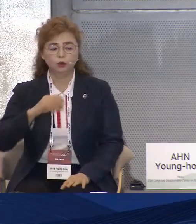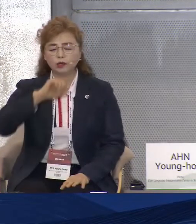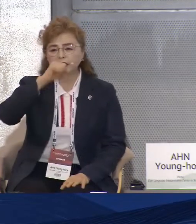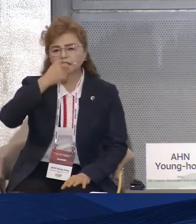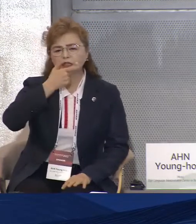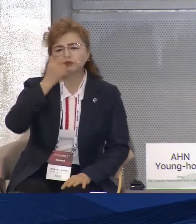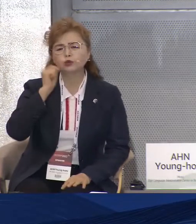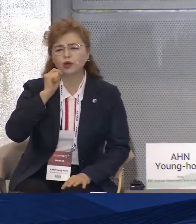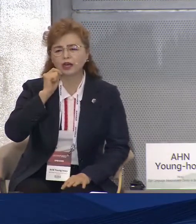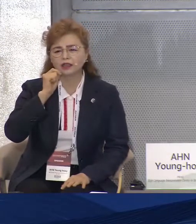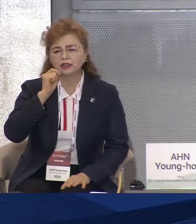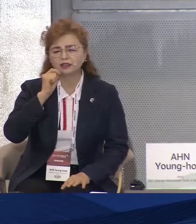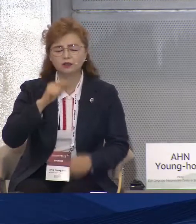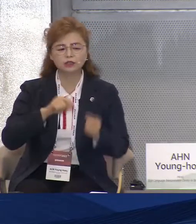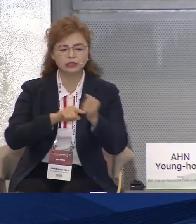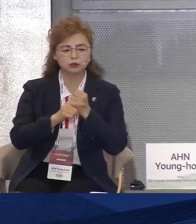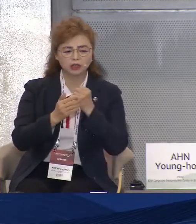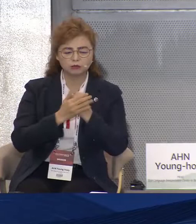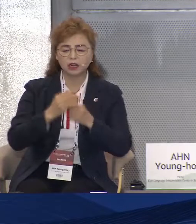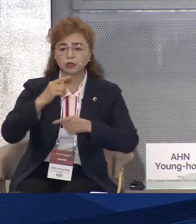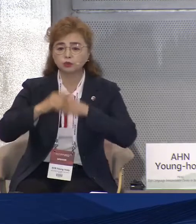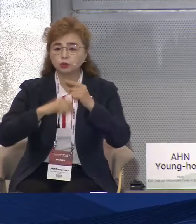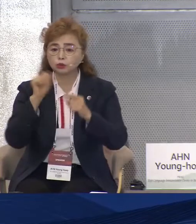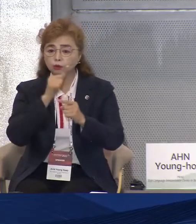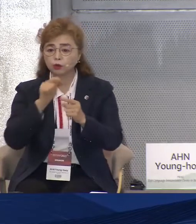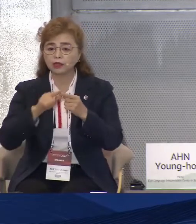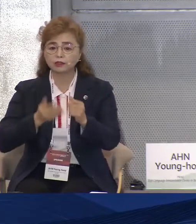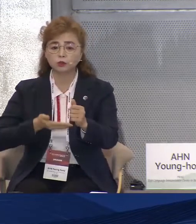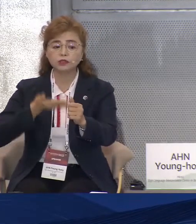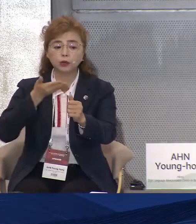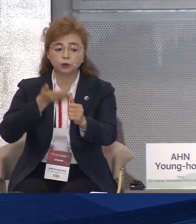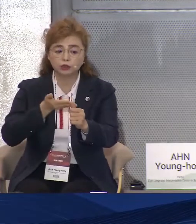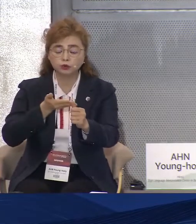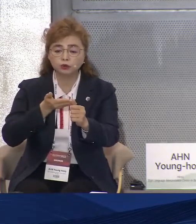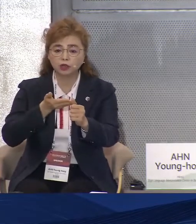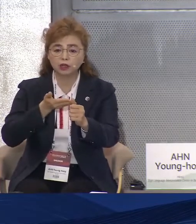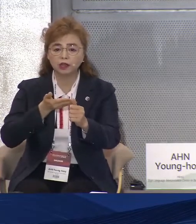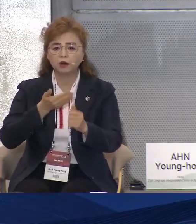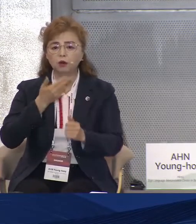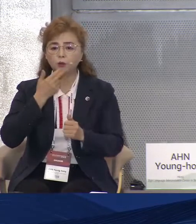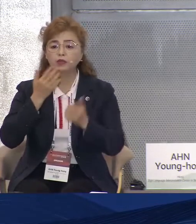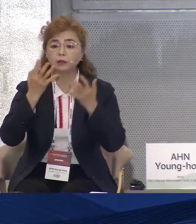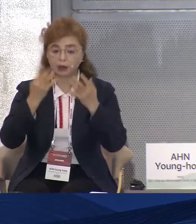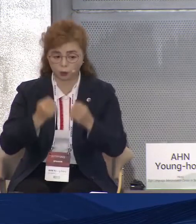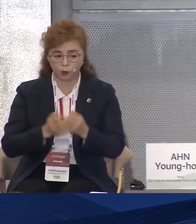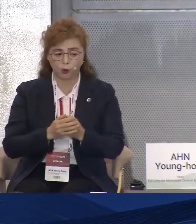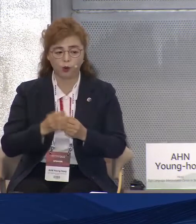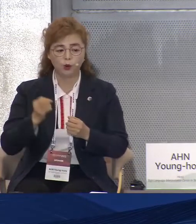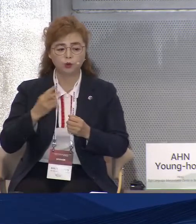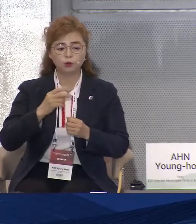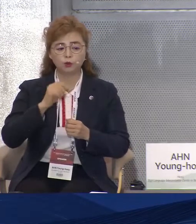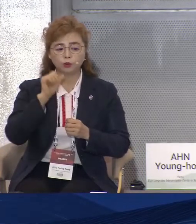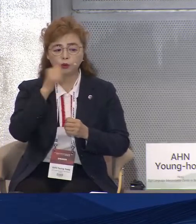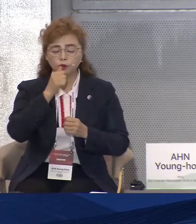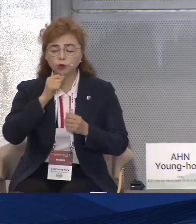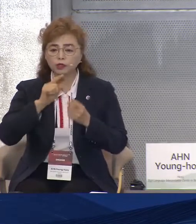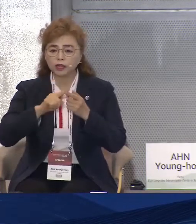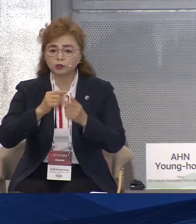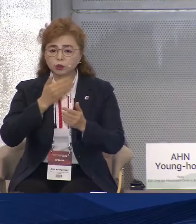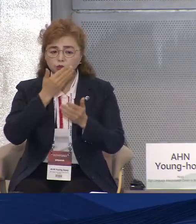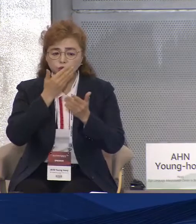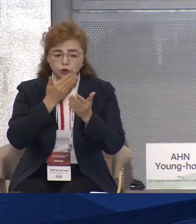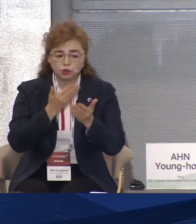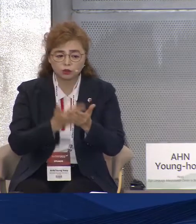of the Korean official language. And there's a lack of budget, of course. The providing sign language is